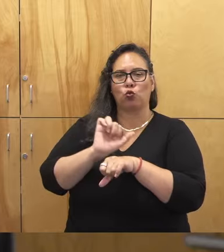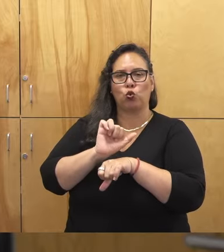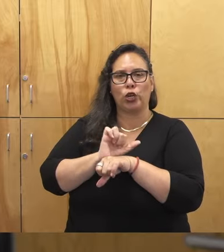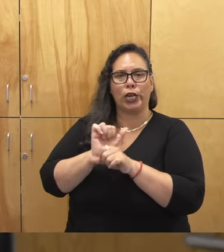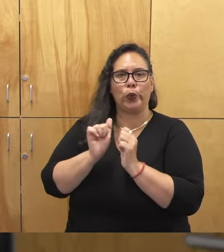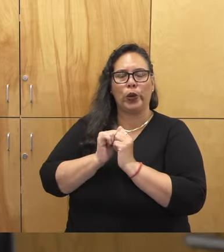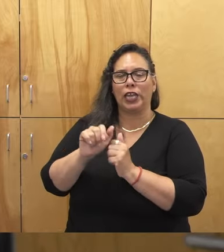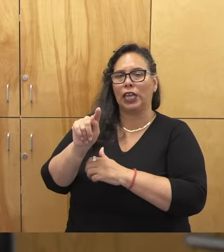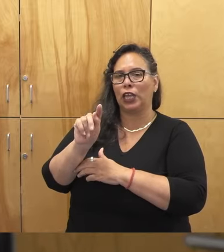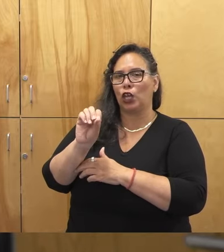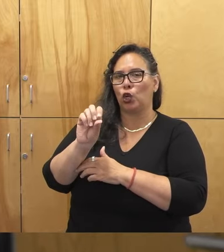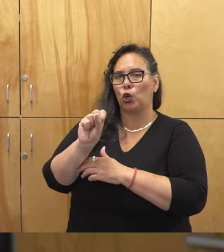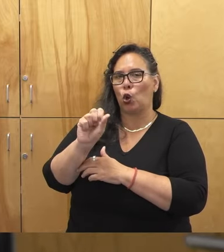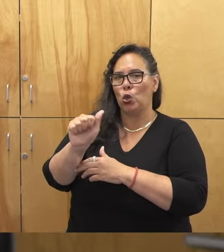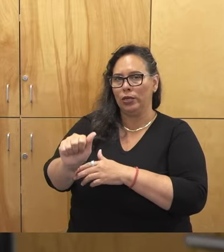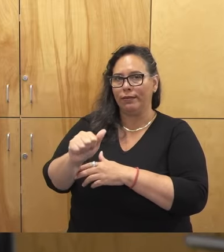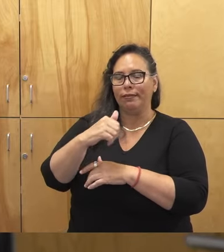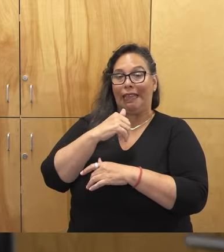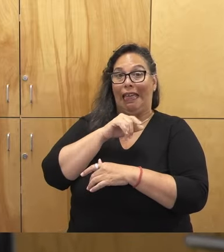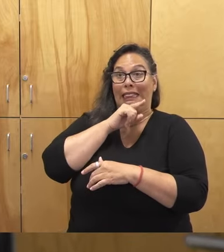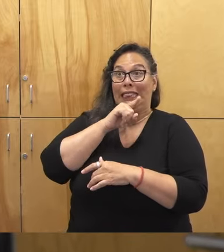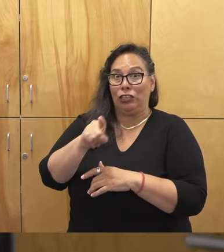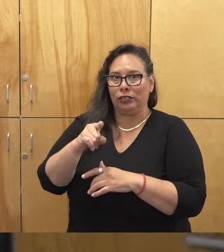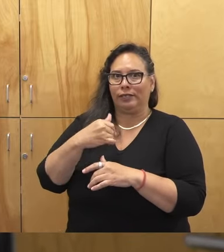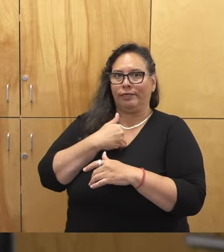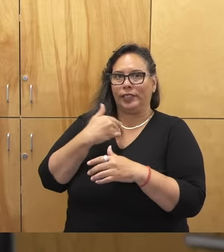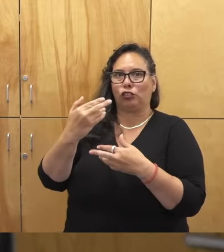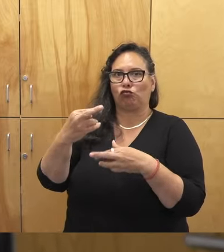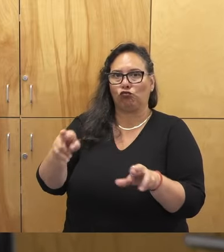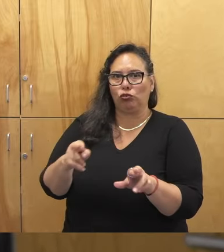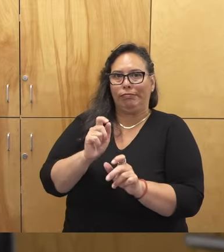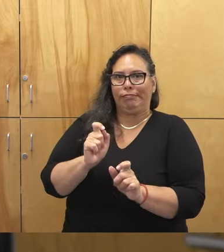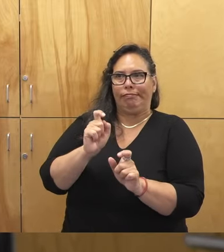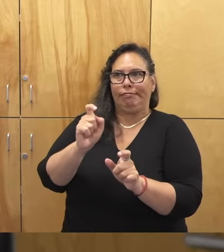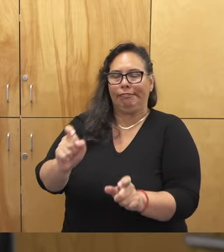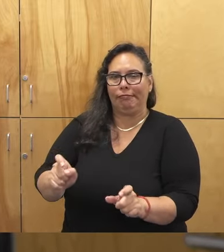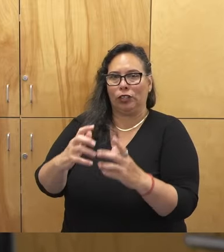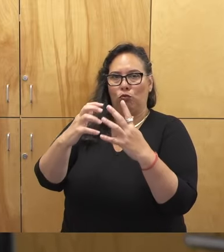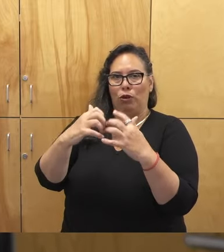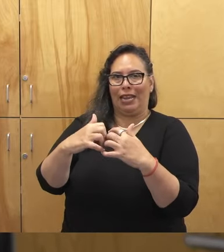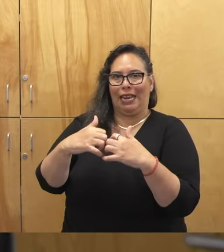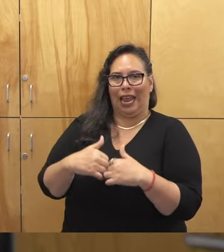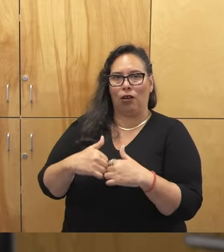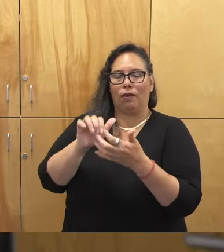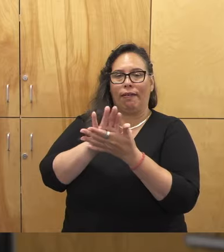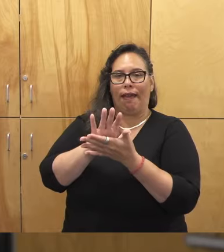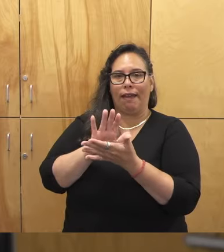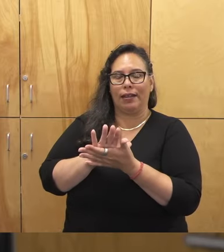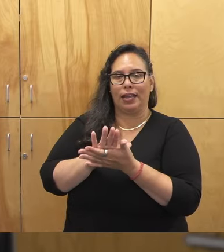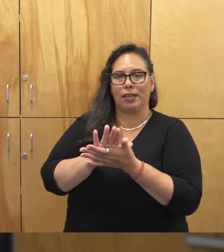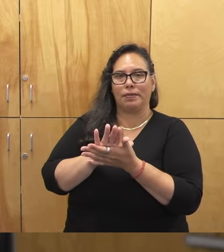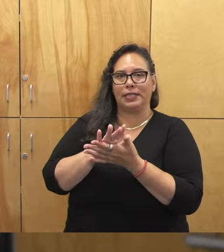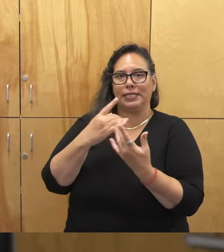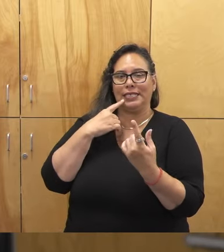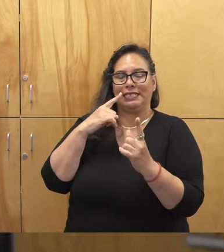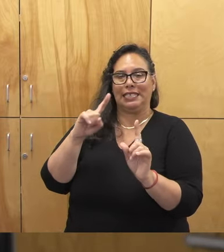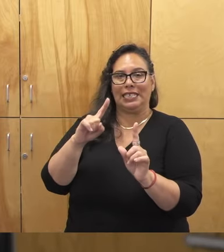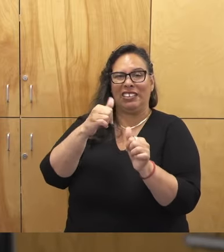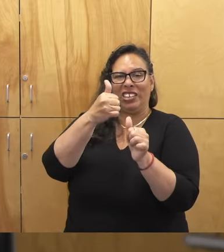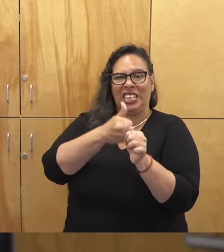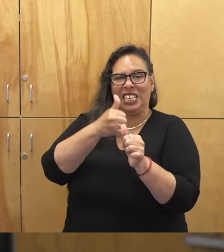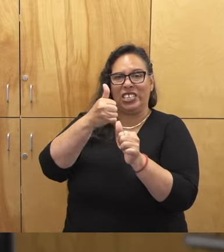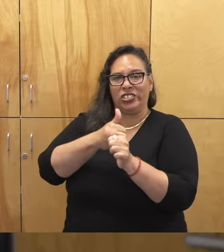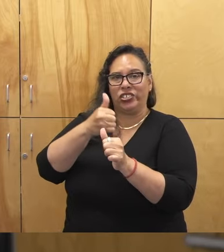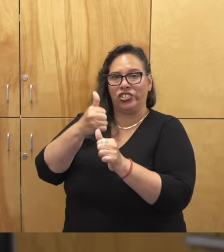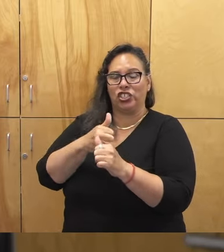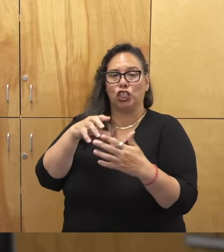and how they literally had a room dedicated to breaking down the academic success of each